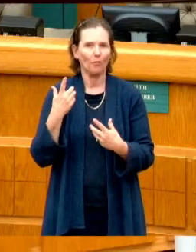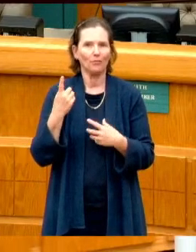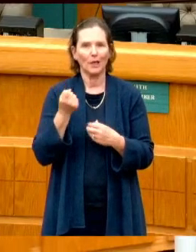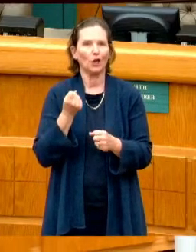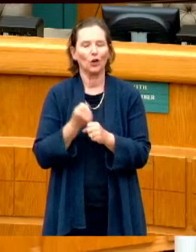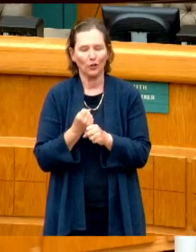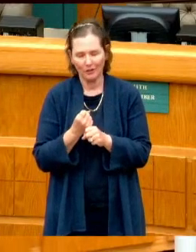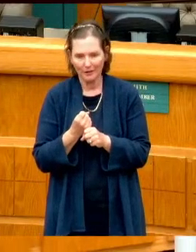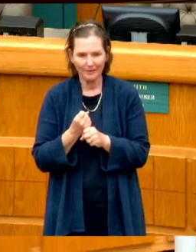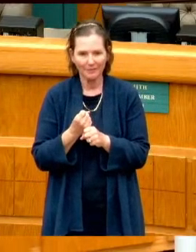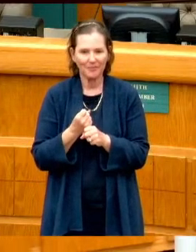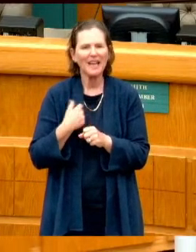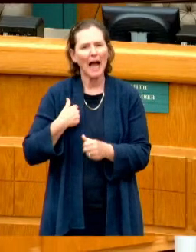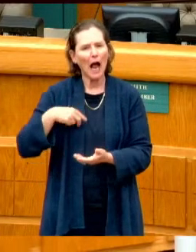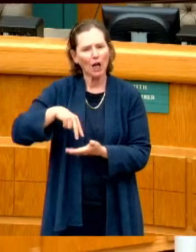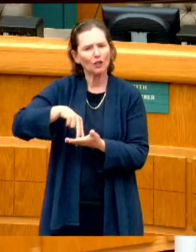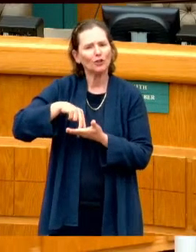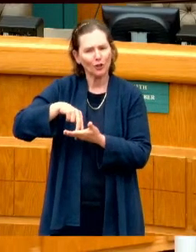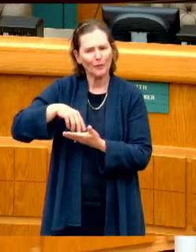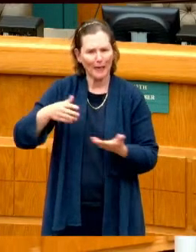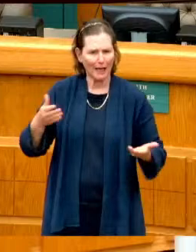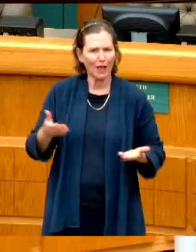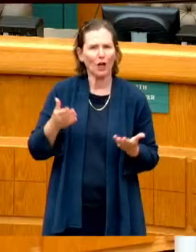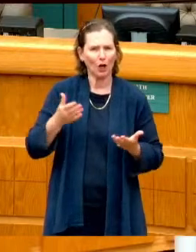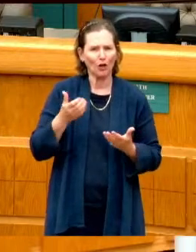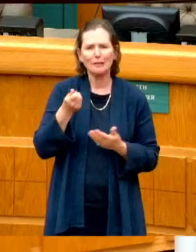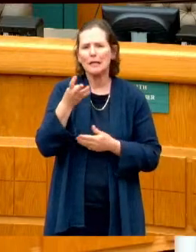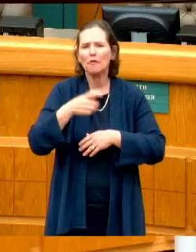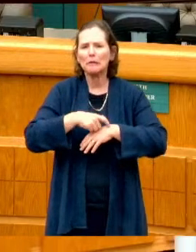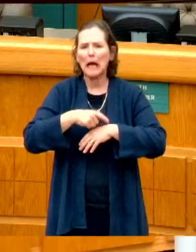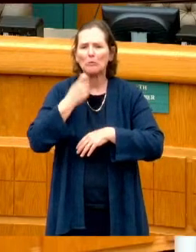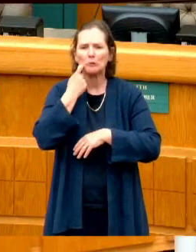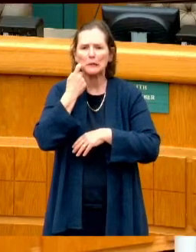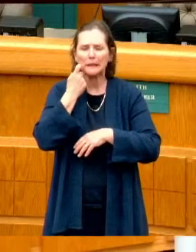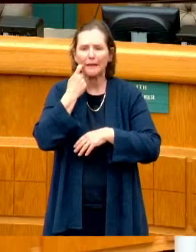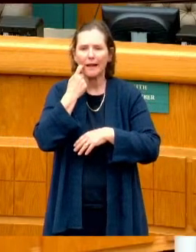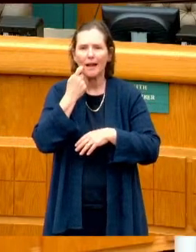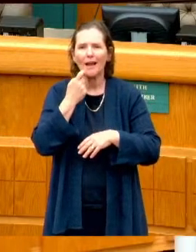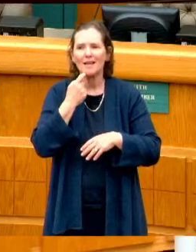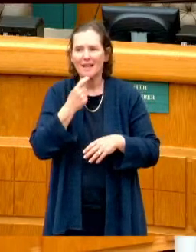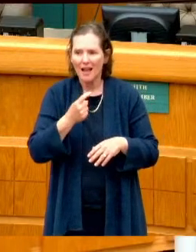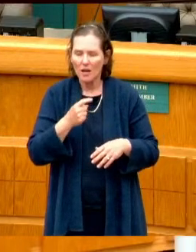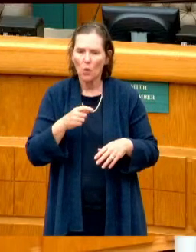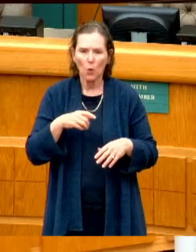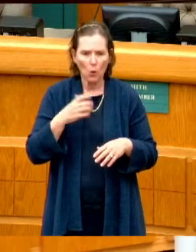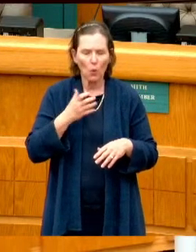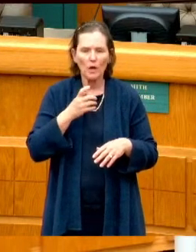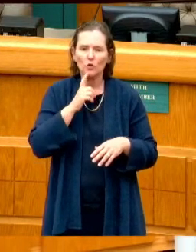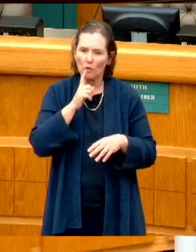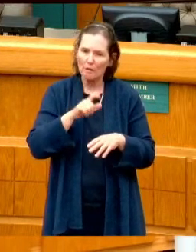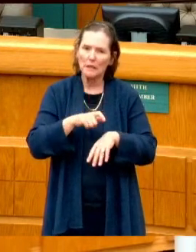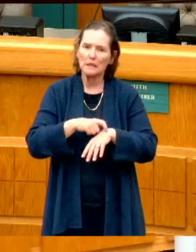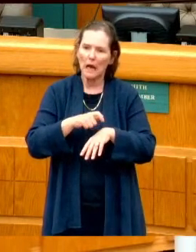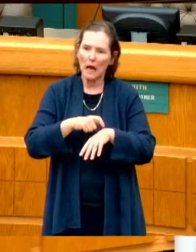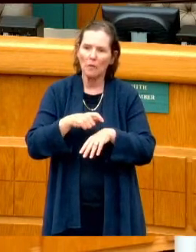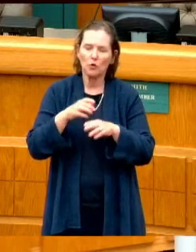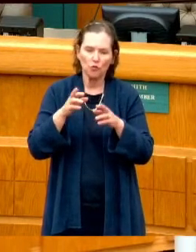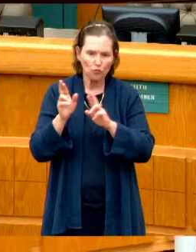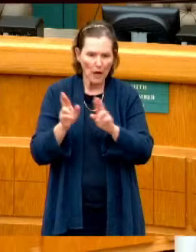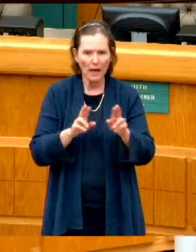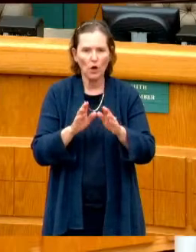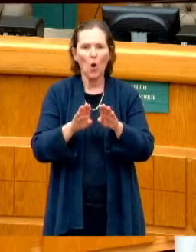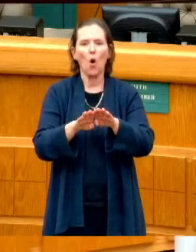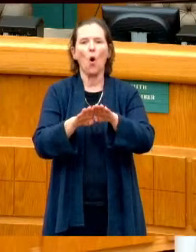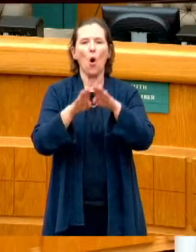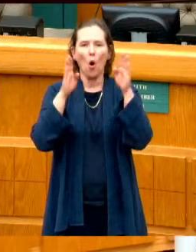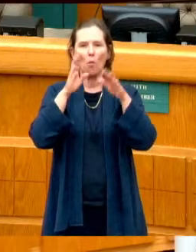times over the last few months and said it's time to open up vaccinations to all those who